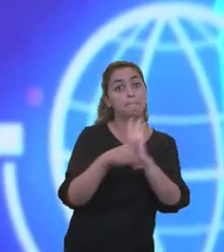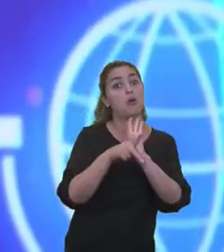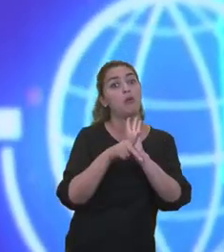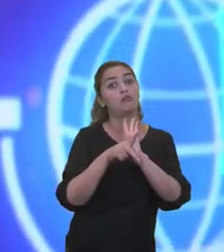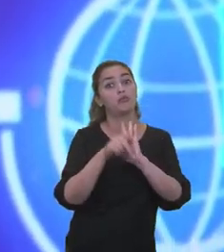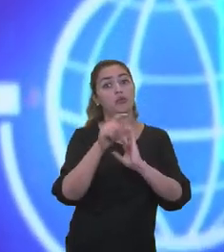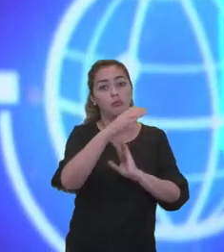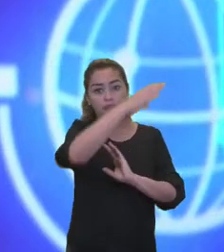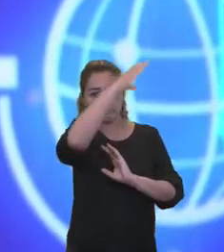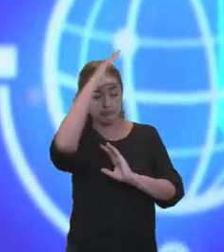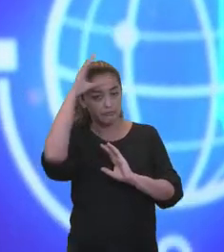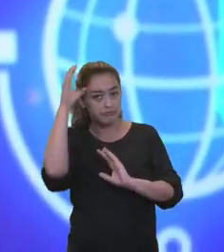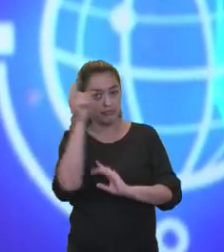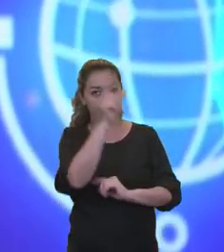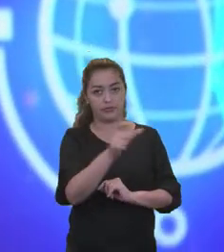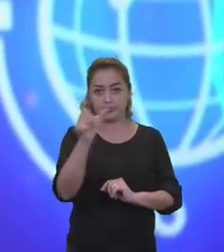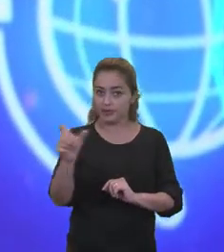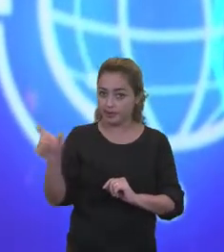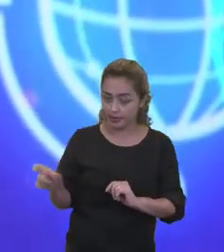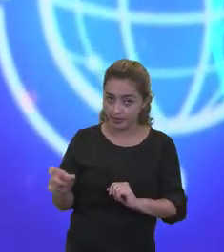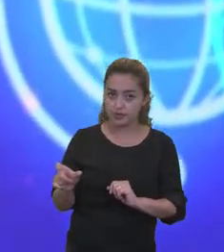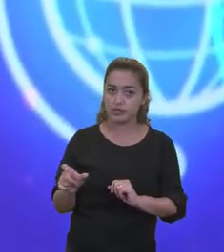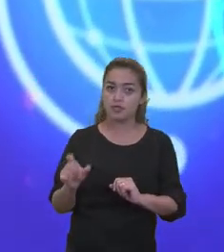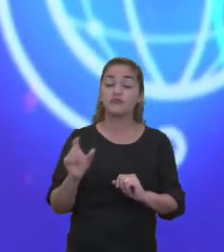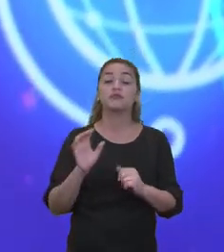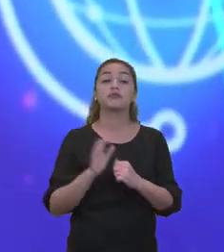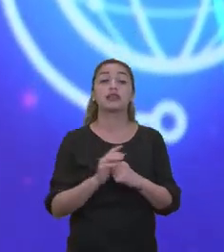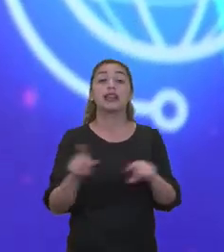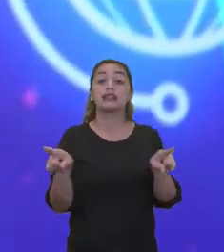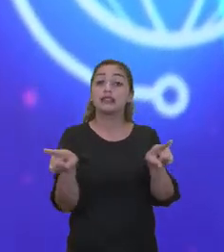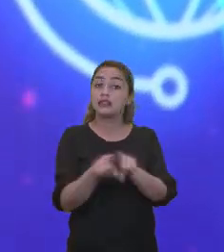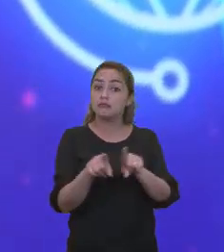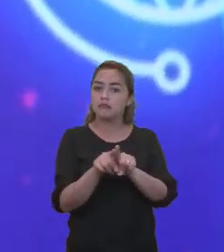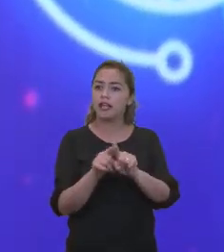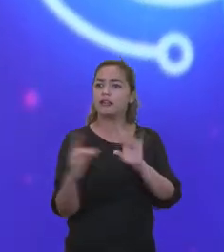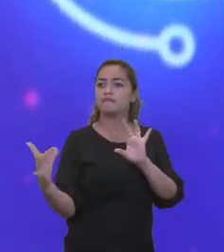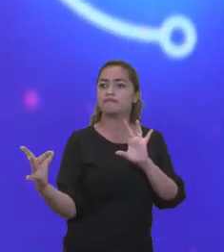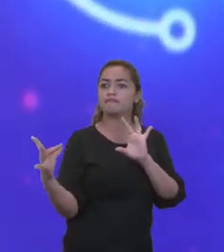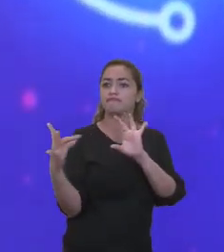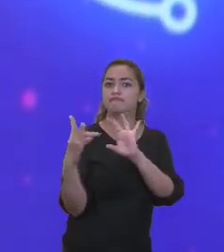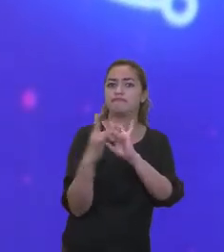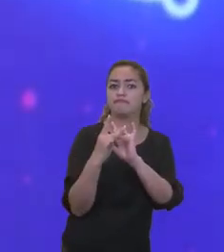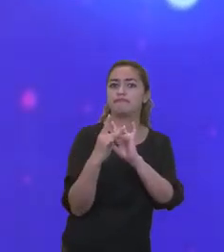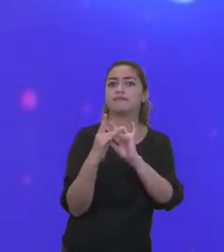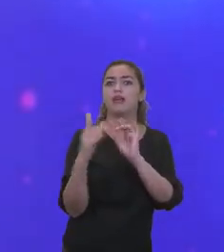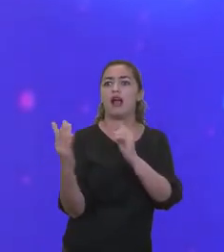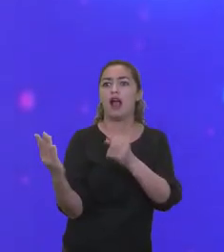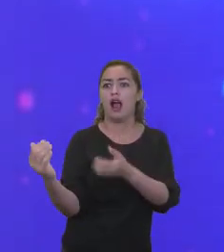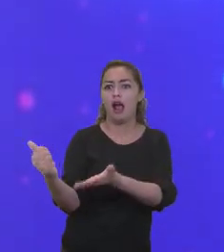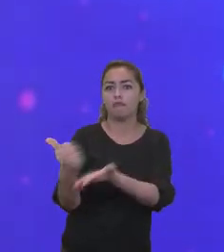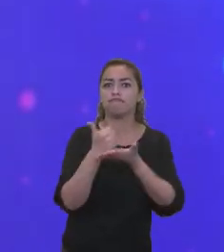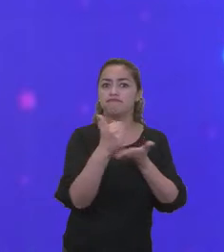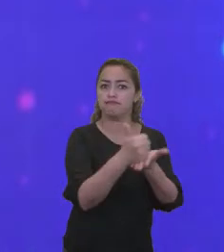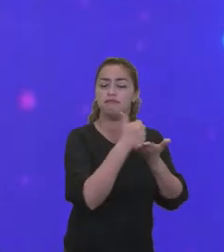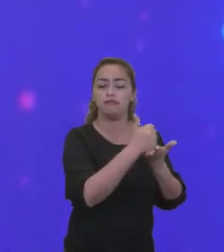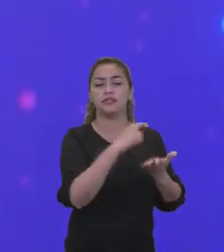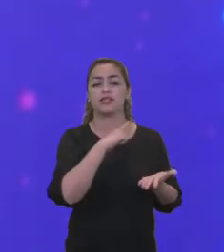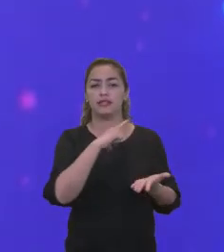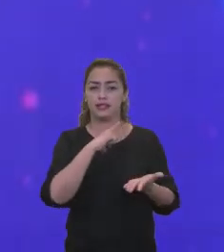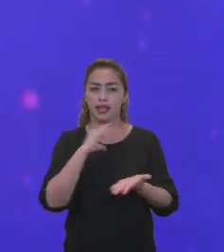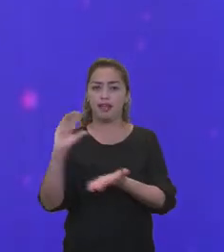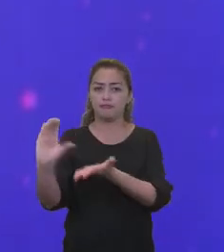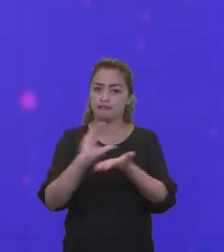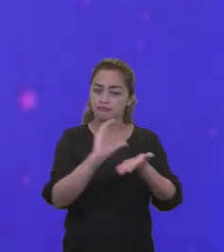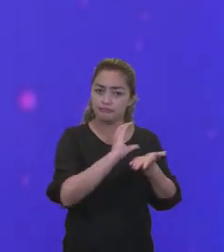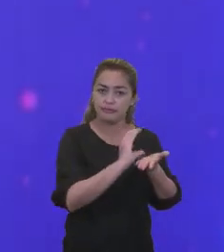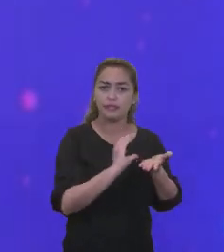clients. And it's not just communication. It's time. Also sponsorship